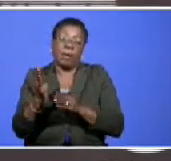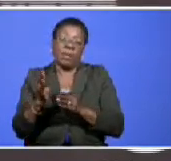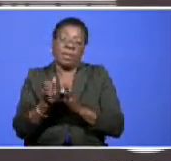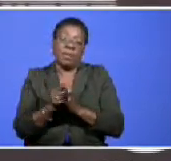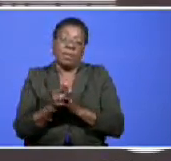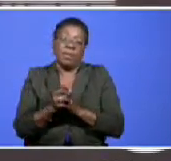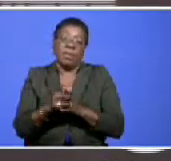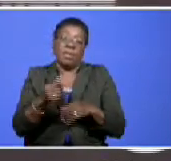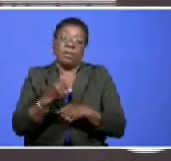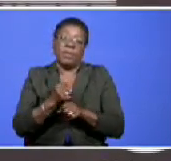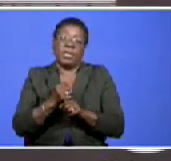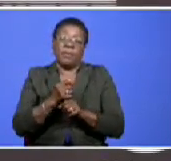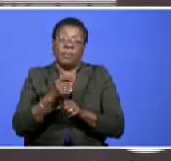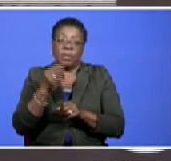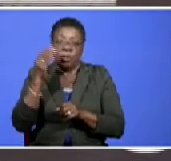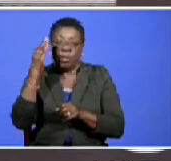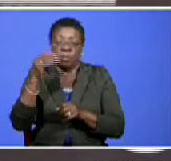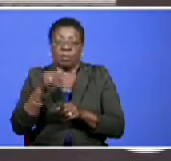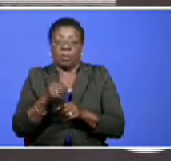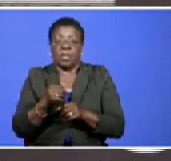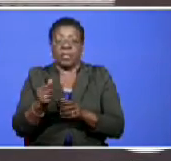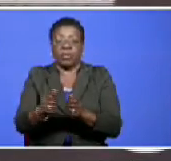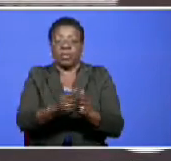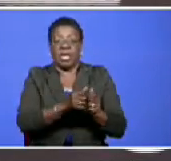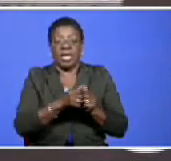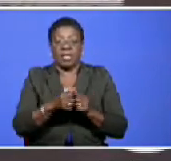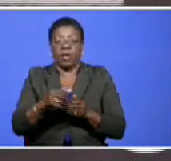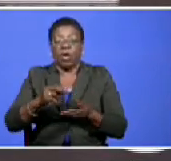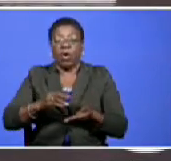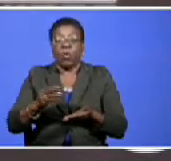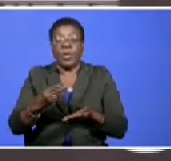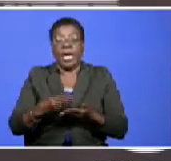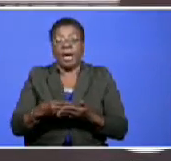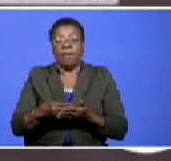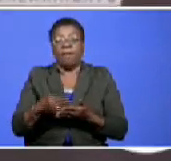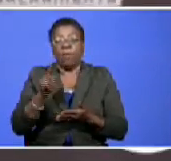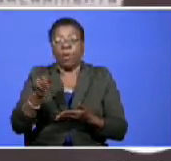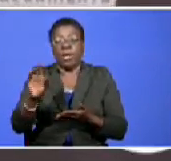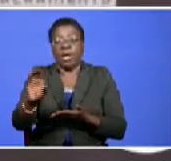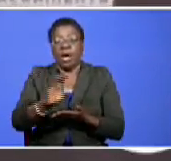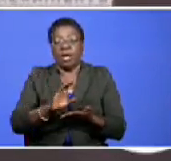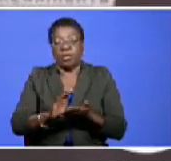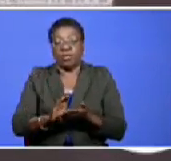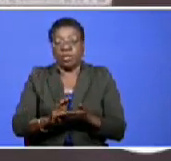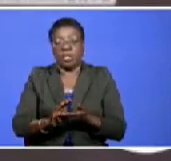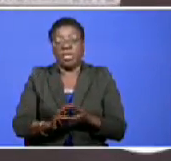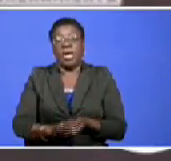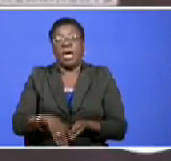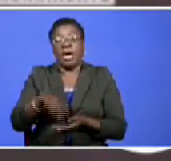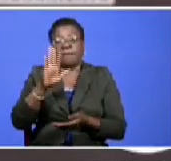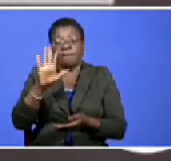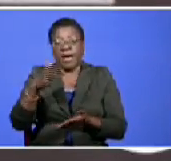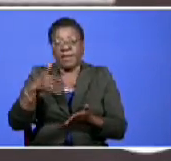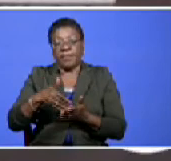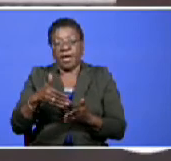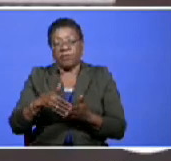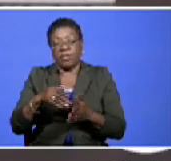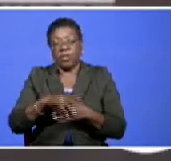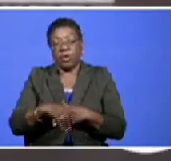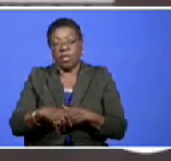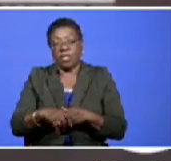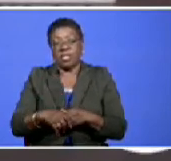donating, together they have raised $105,000 to match my $100,000. I have a